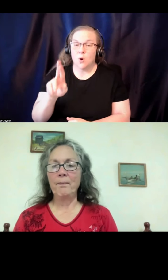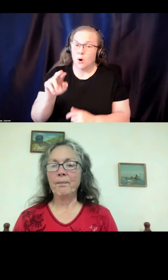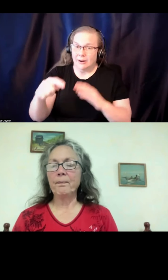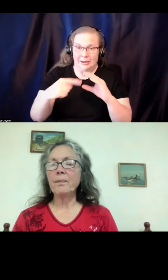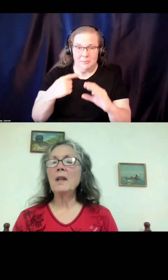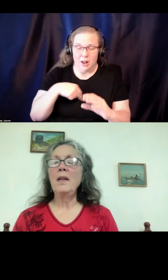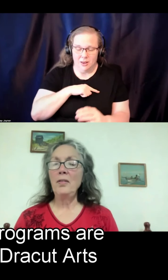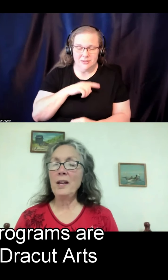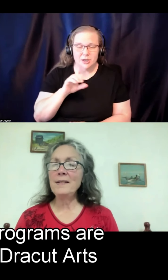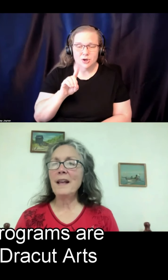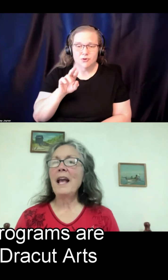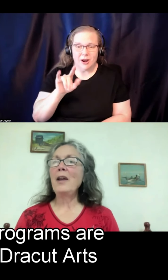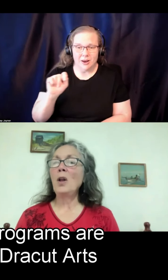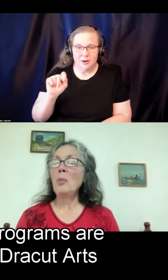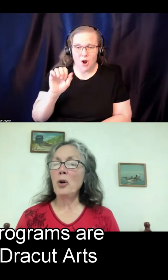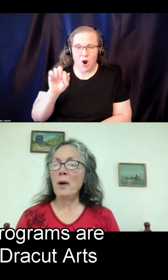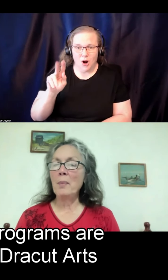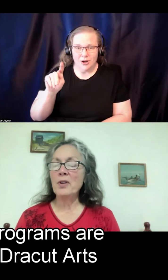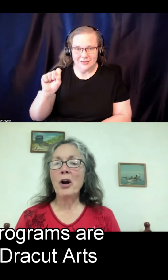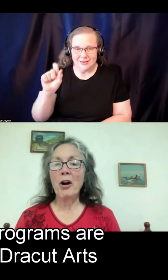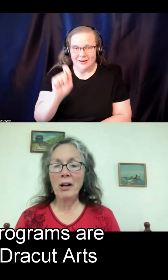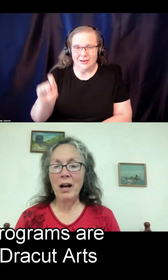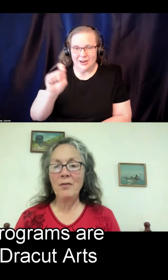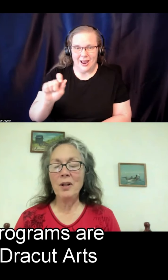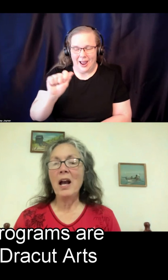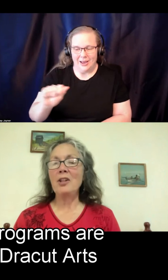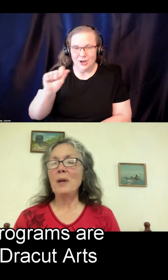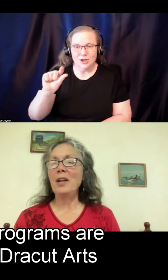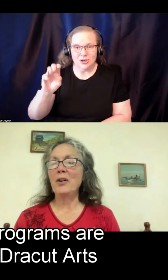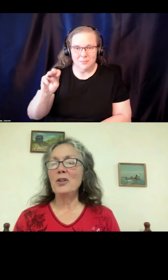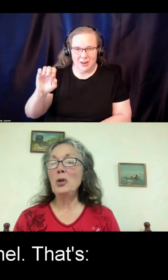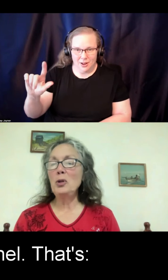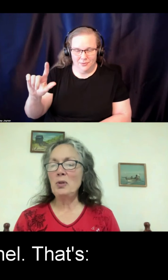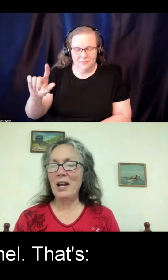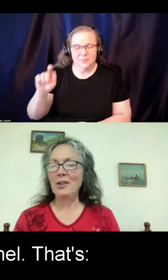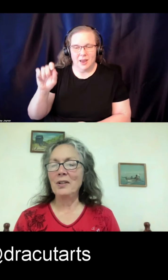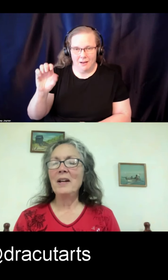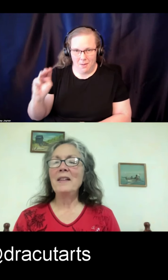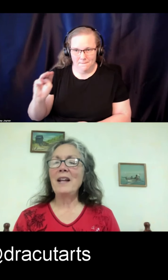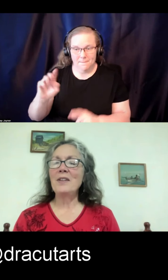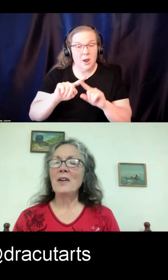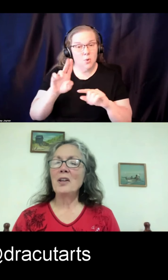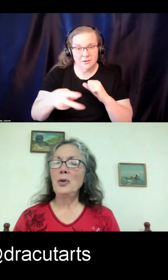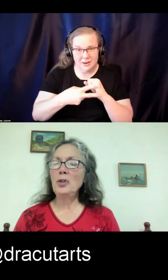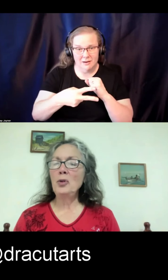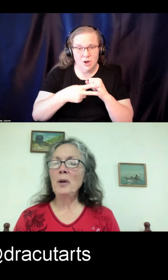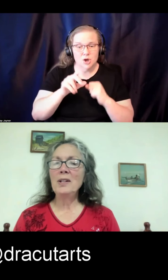drakeetarts@gmail.com. This and all our programs are archived on the Drake It Arts YouTube channel.